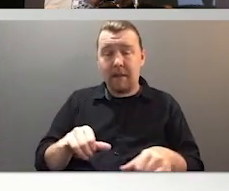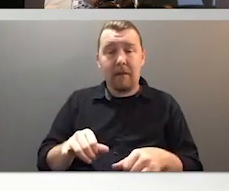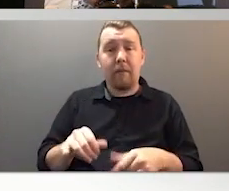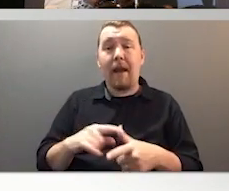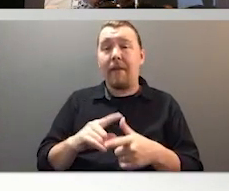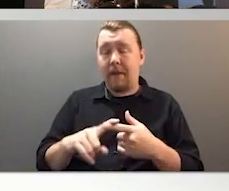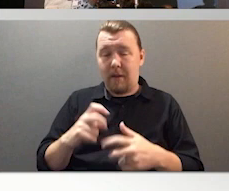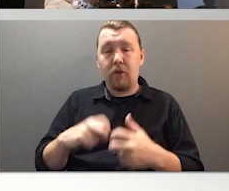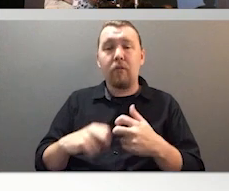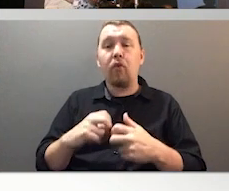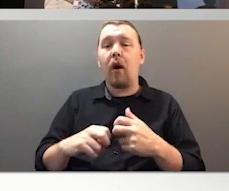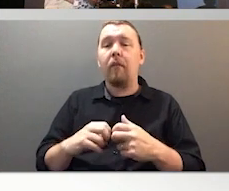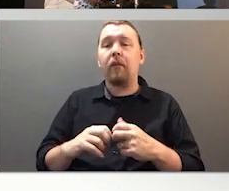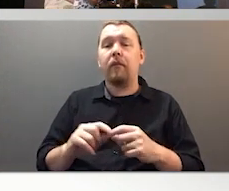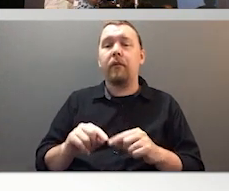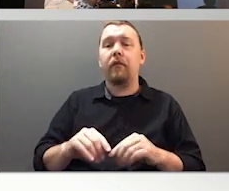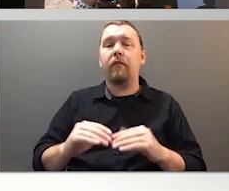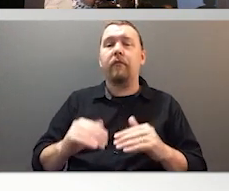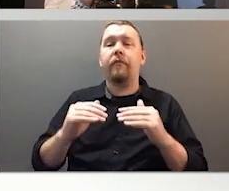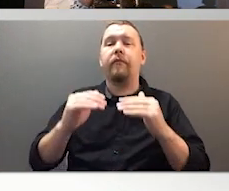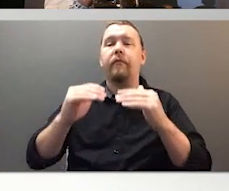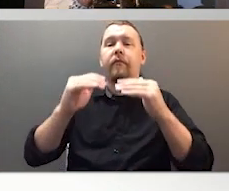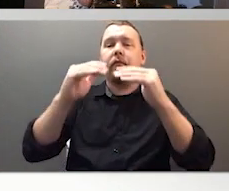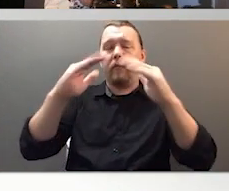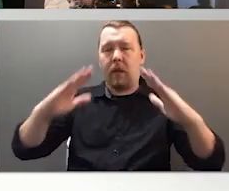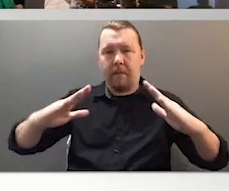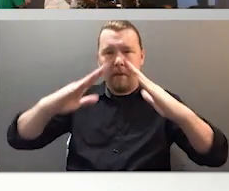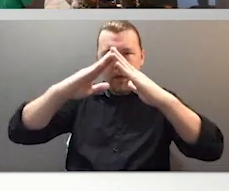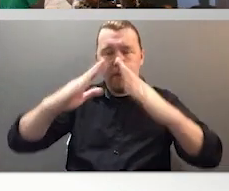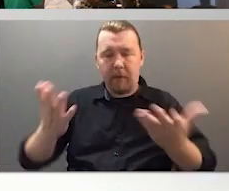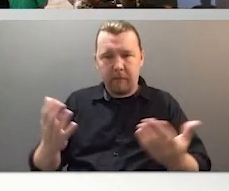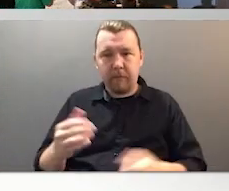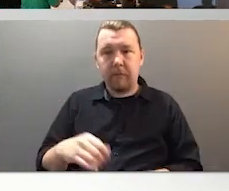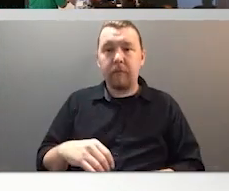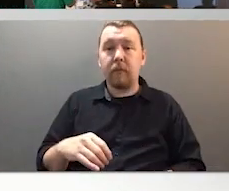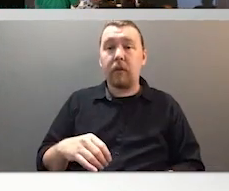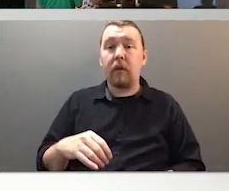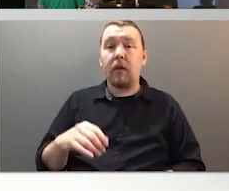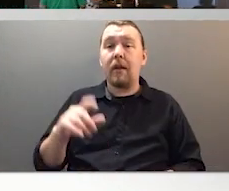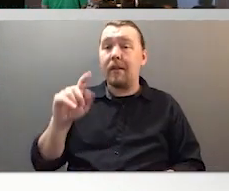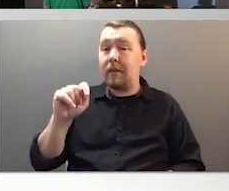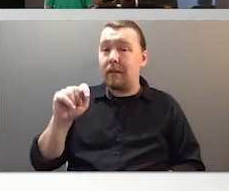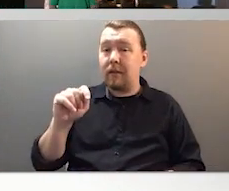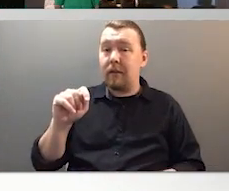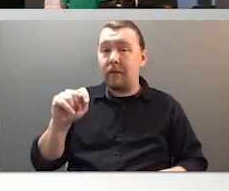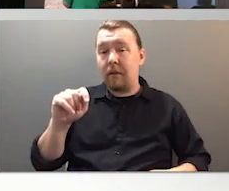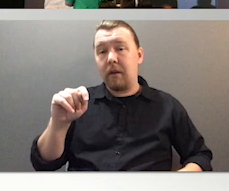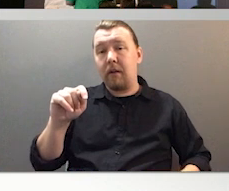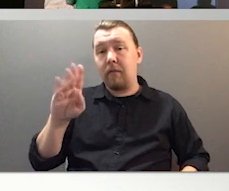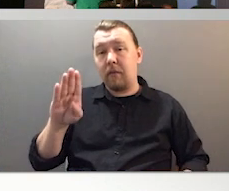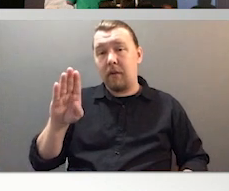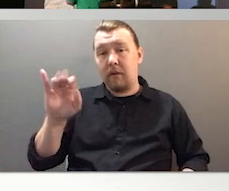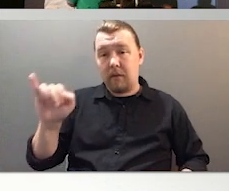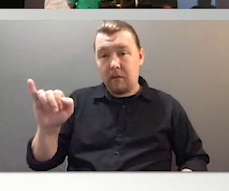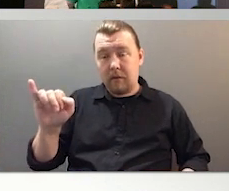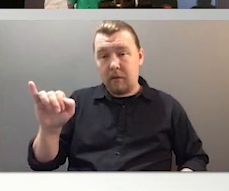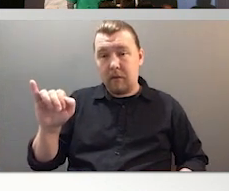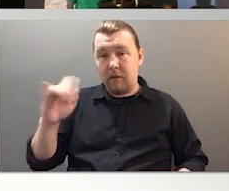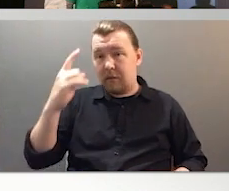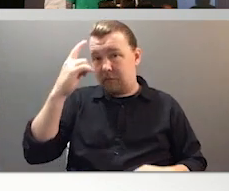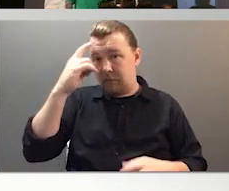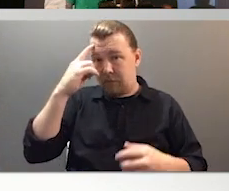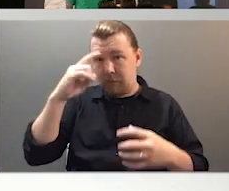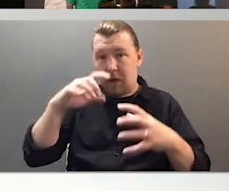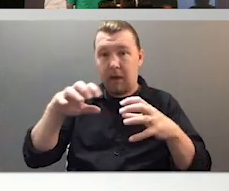up the pyramid. This all making sense? So traumatic brain injury. I think I'll leave this up here.